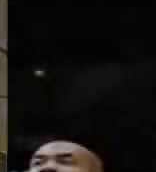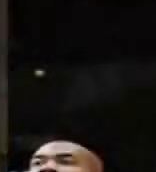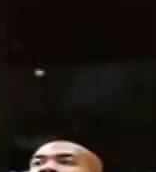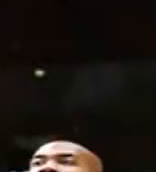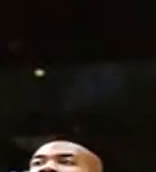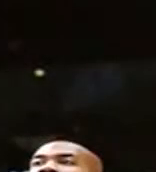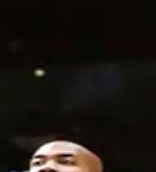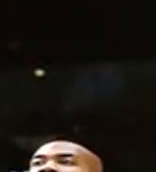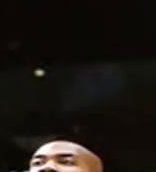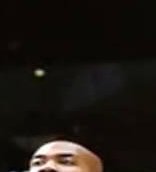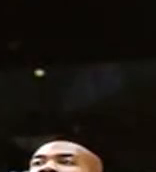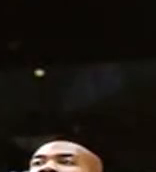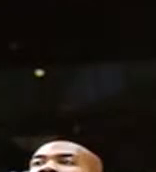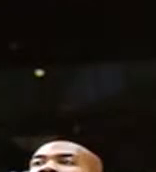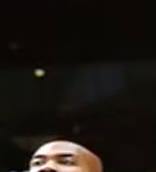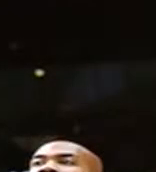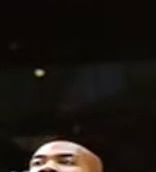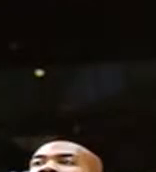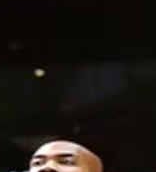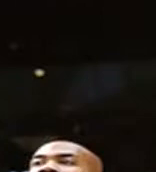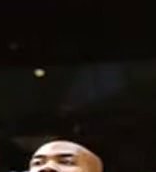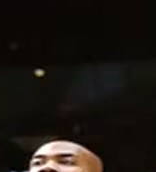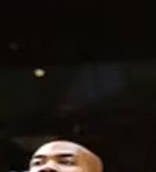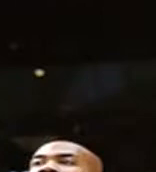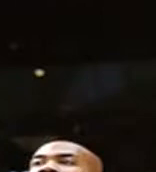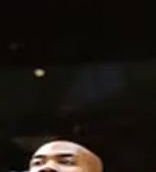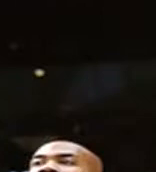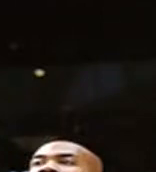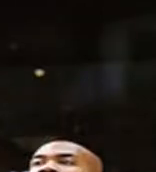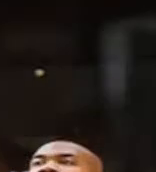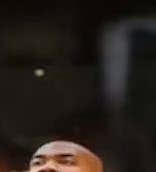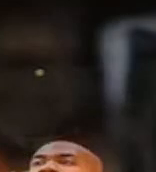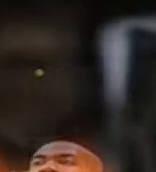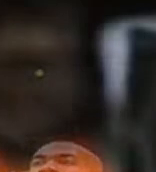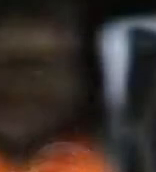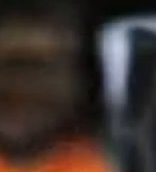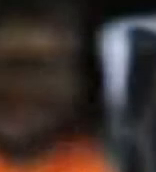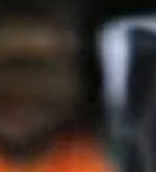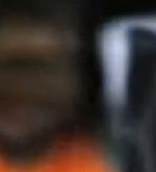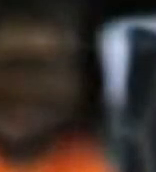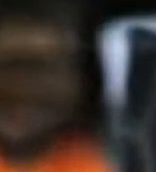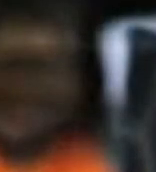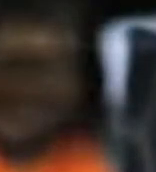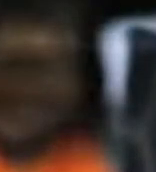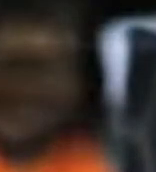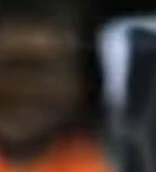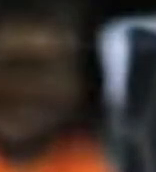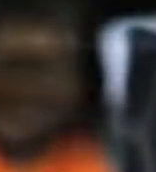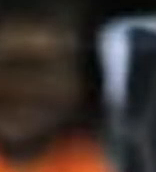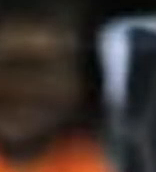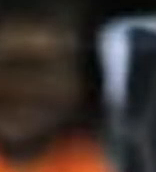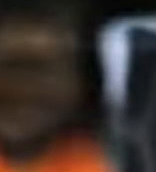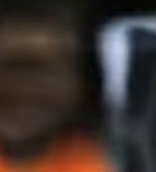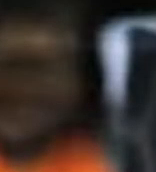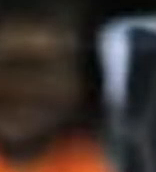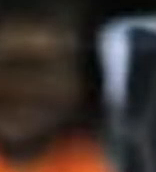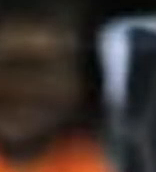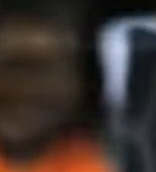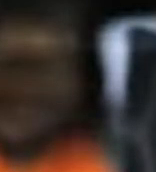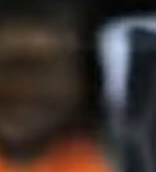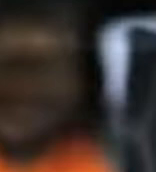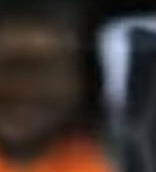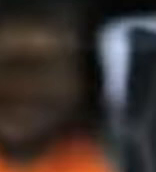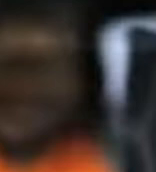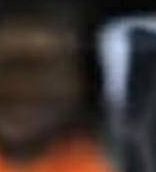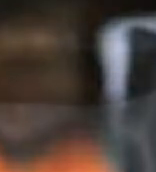kilograms. He was known as a Bigger Daddy or Shaquille Roshon O'Neal, a former American professional basketball player whose success story you're